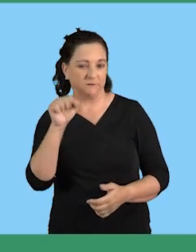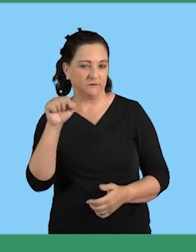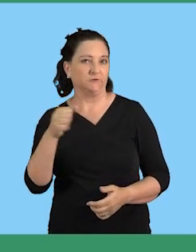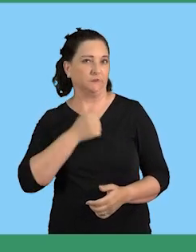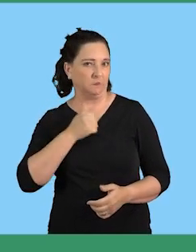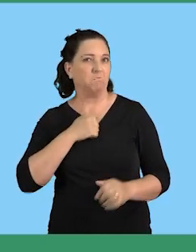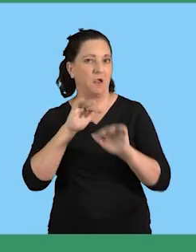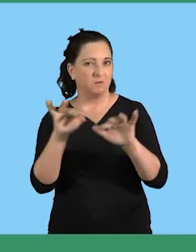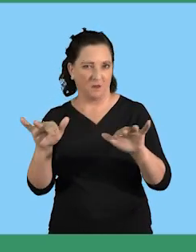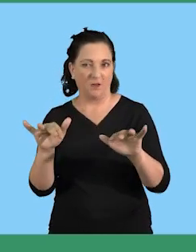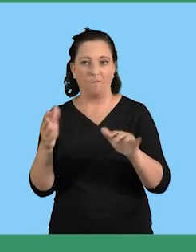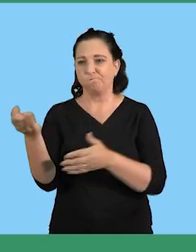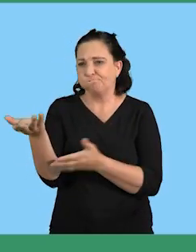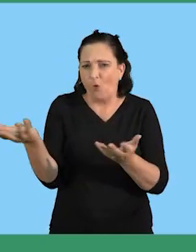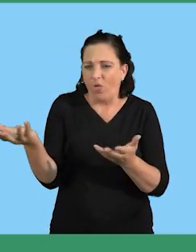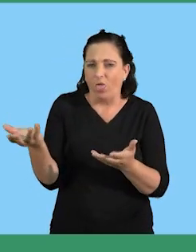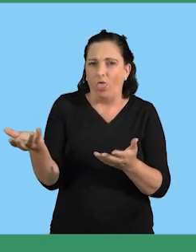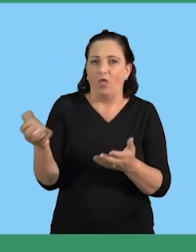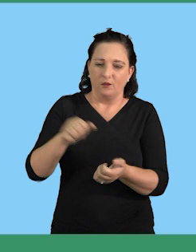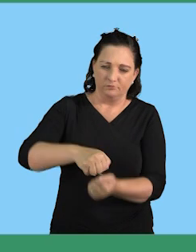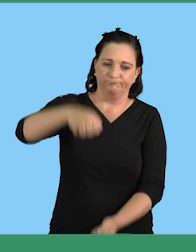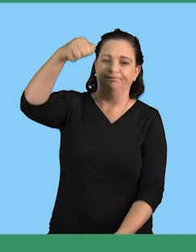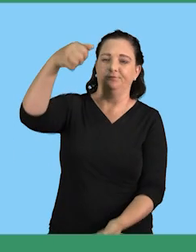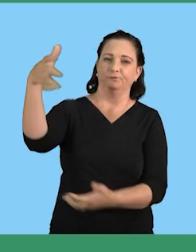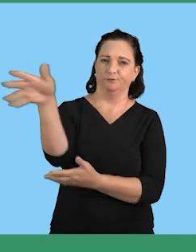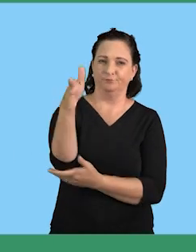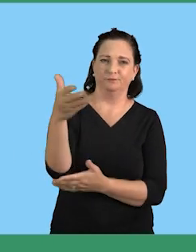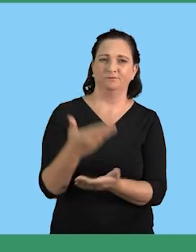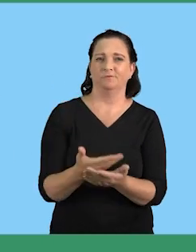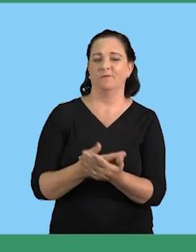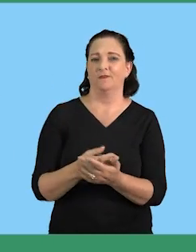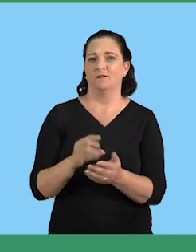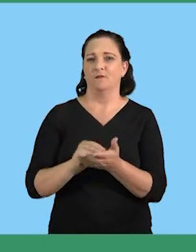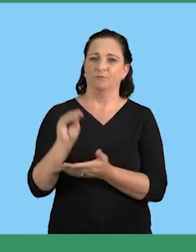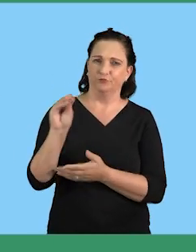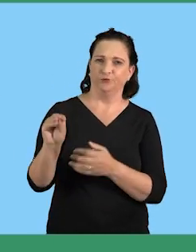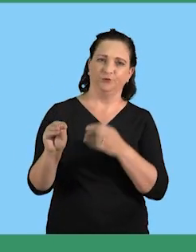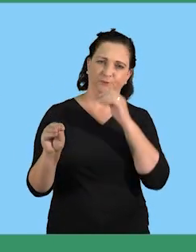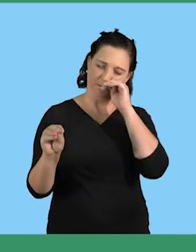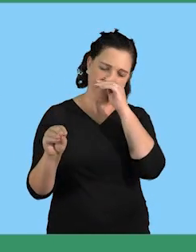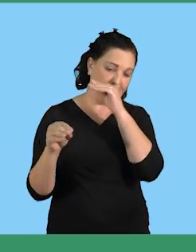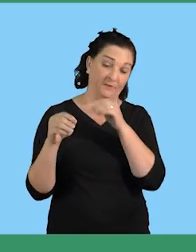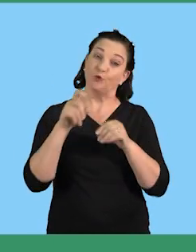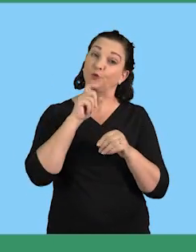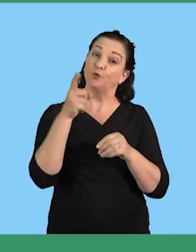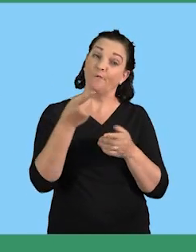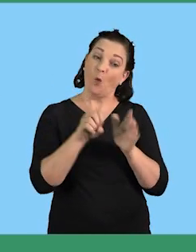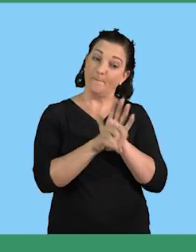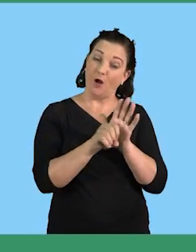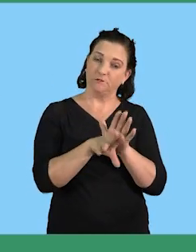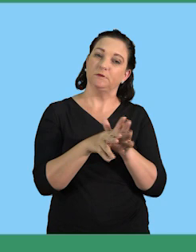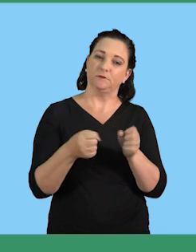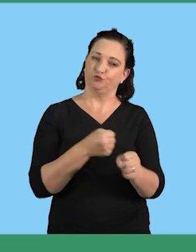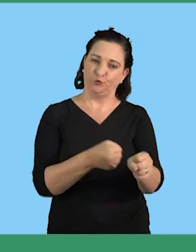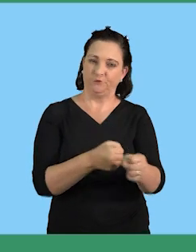where my target market is situated or where I can easily find clients. So it can be used as a marketing strategy